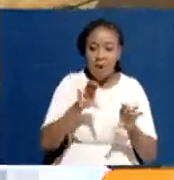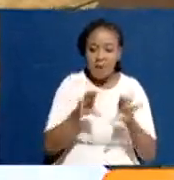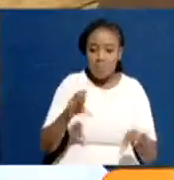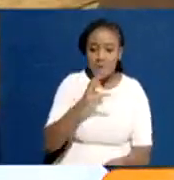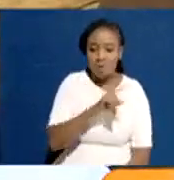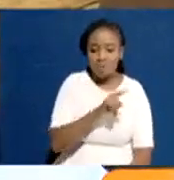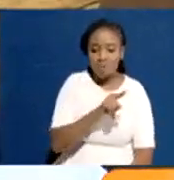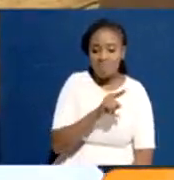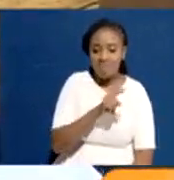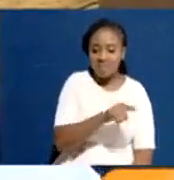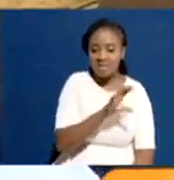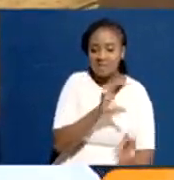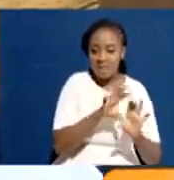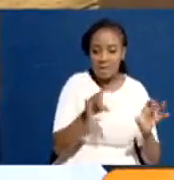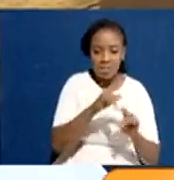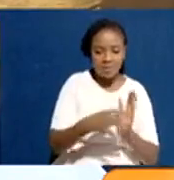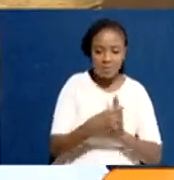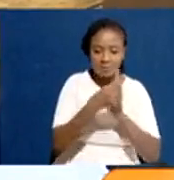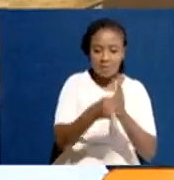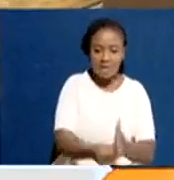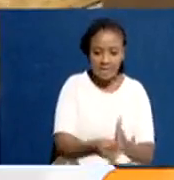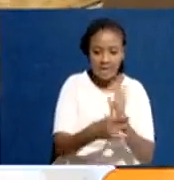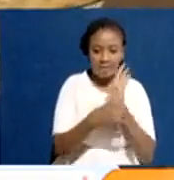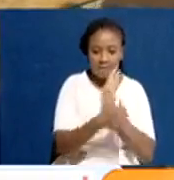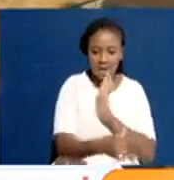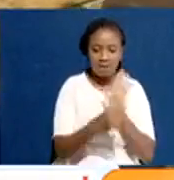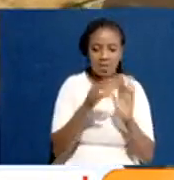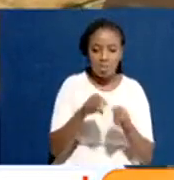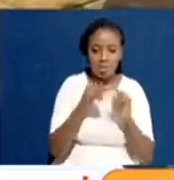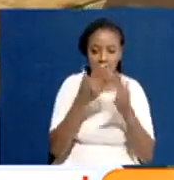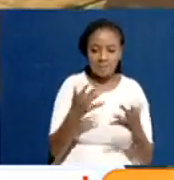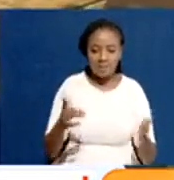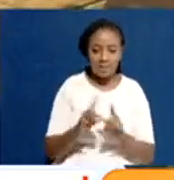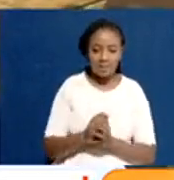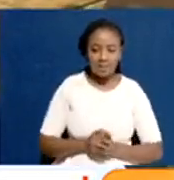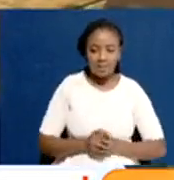leading brand in terms of quality. So we always have very high reception